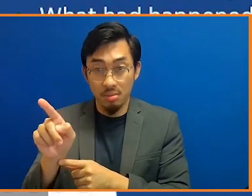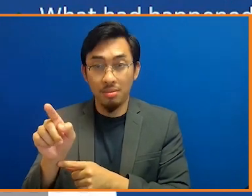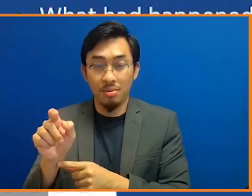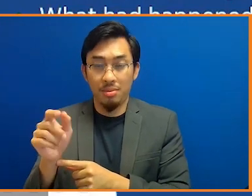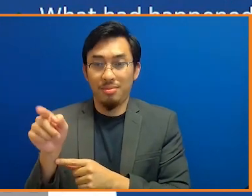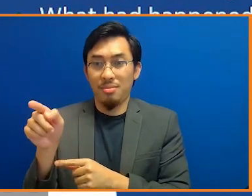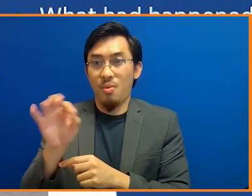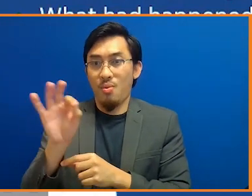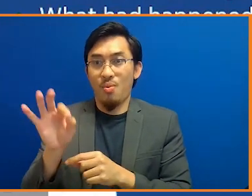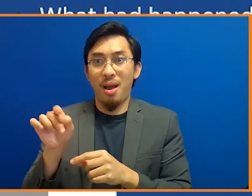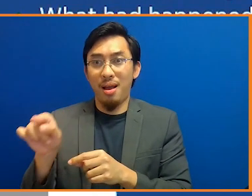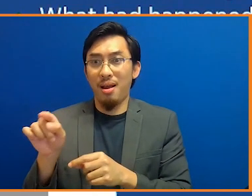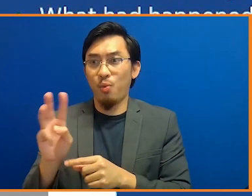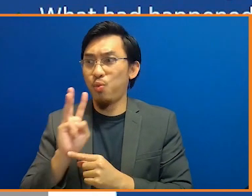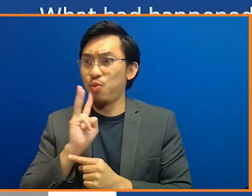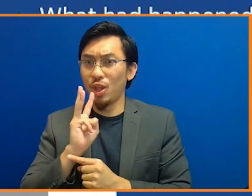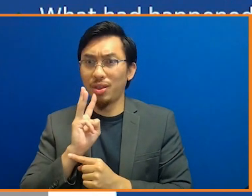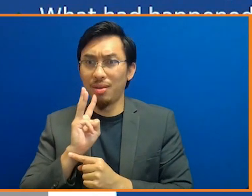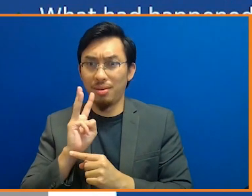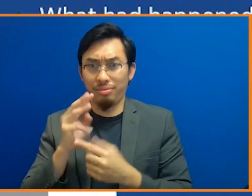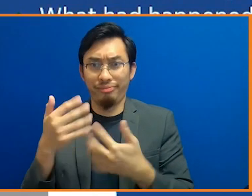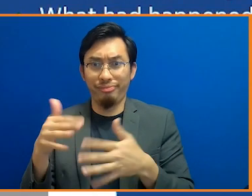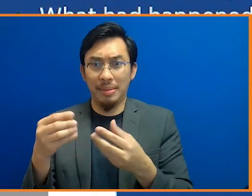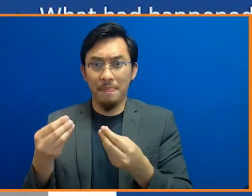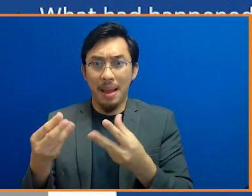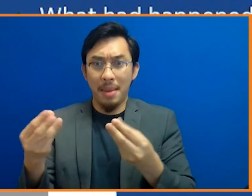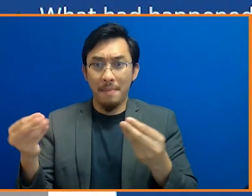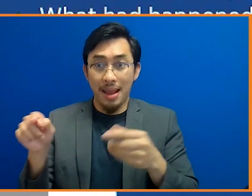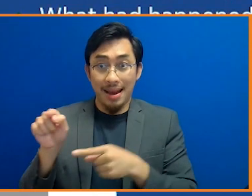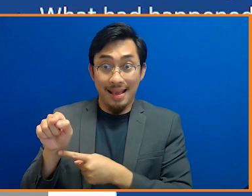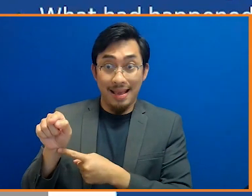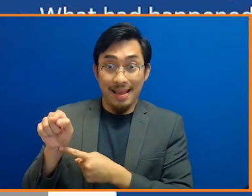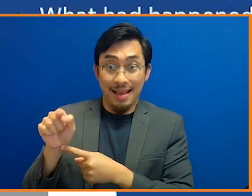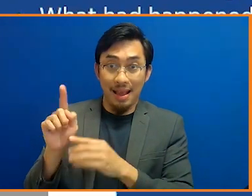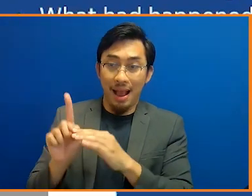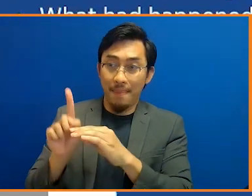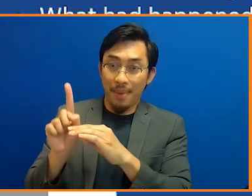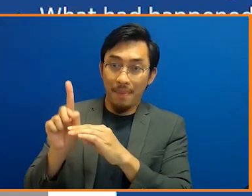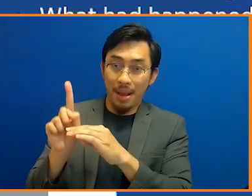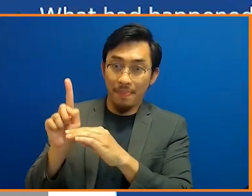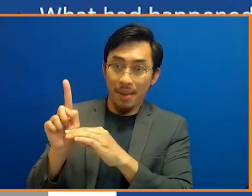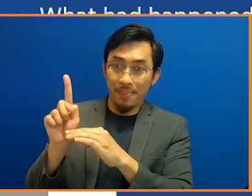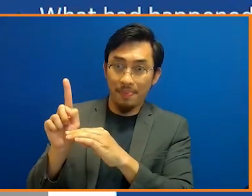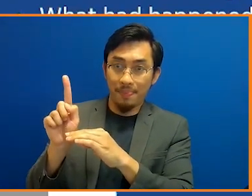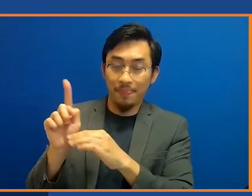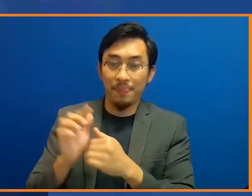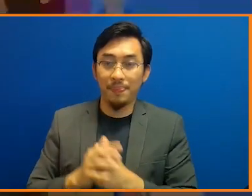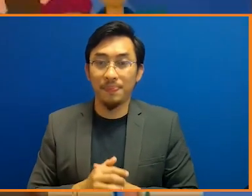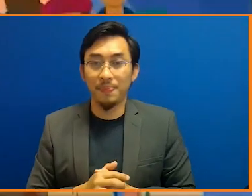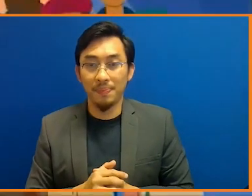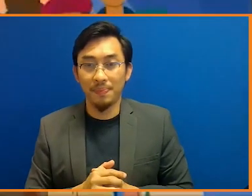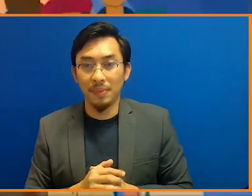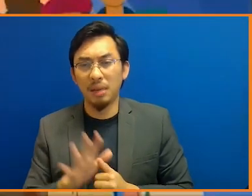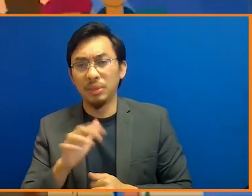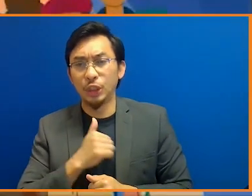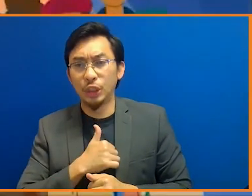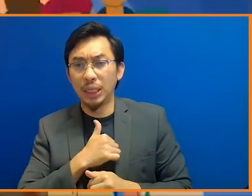Okay, that's why a lot of water column, water column